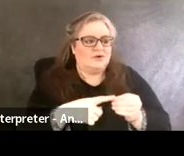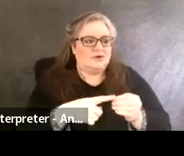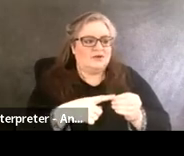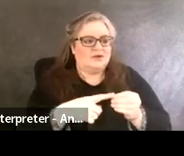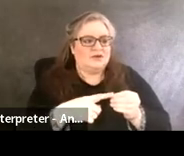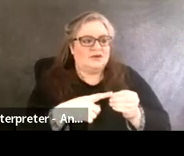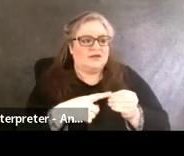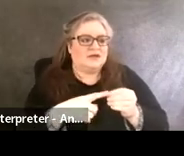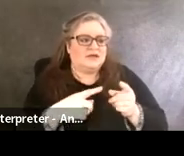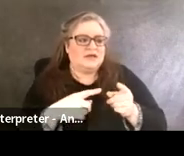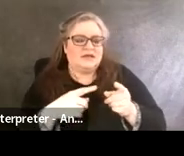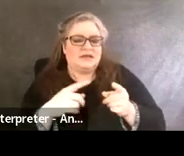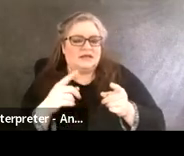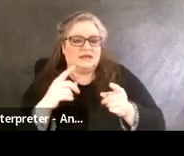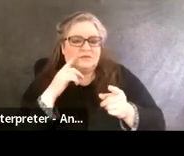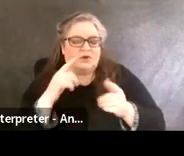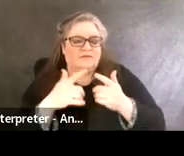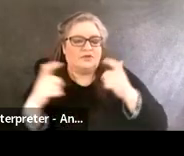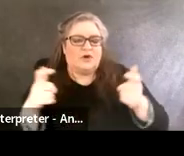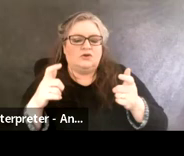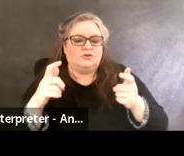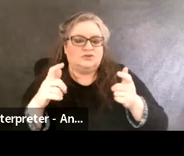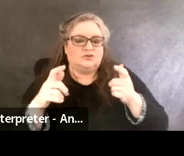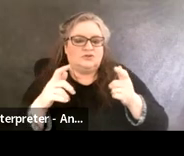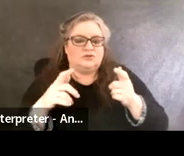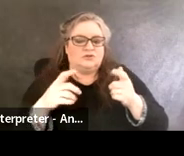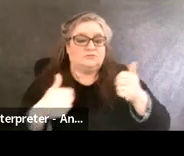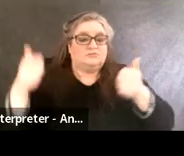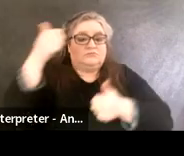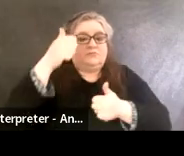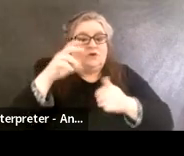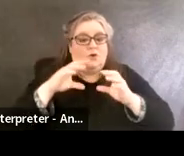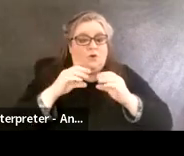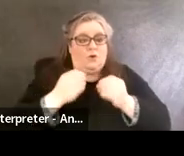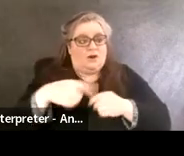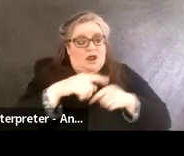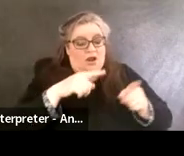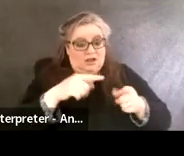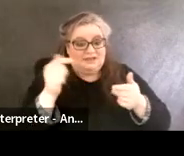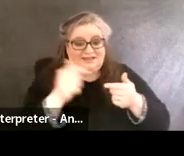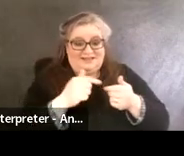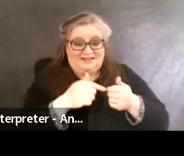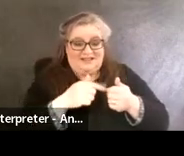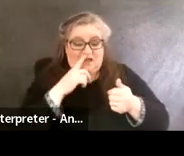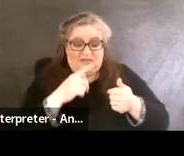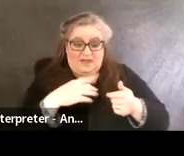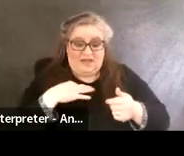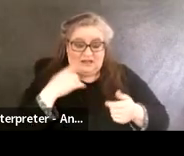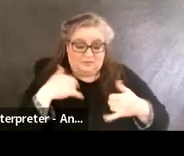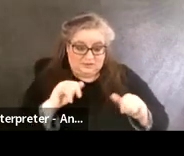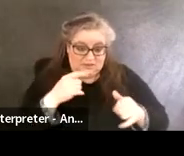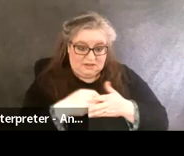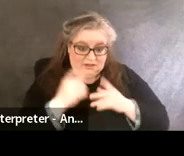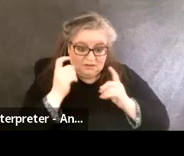that are part of a larger parent organization, if they're eligible. Do we have an answer on that